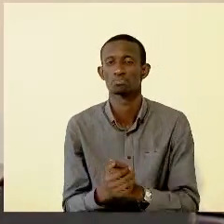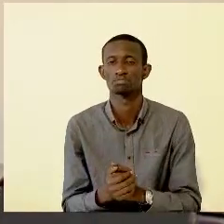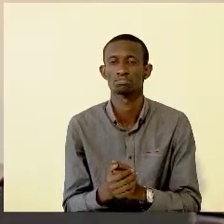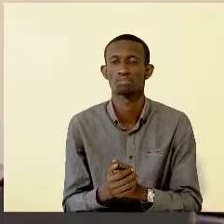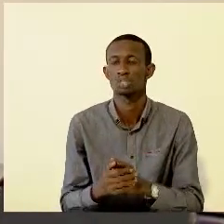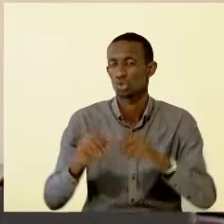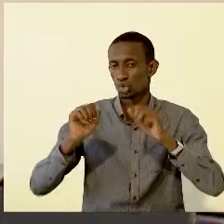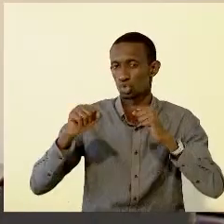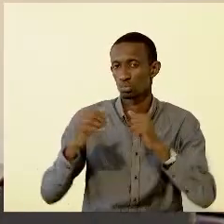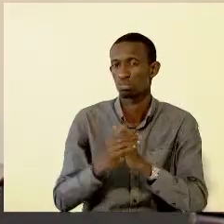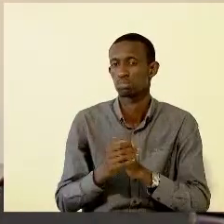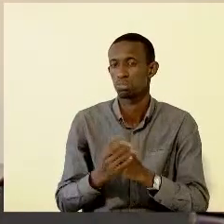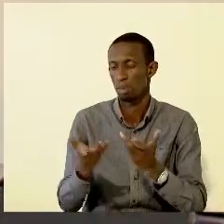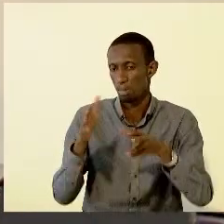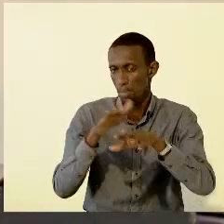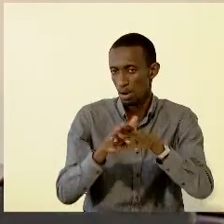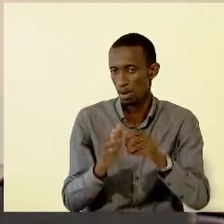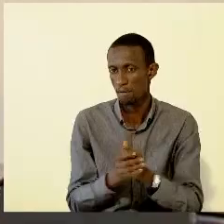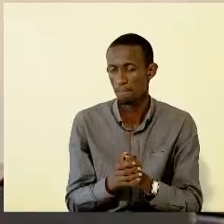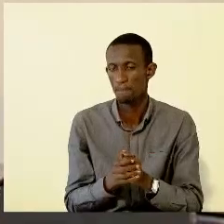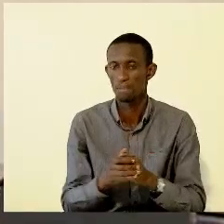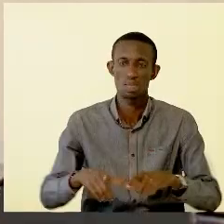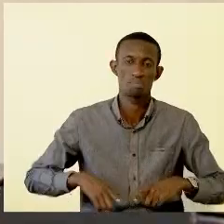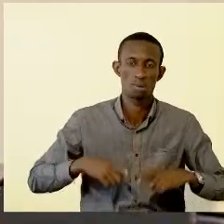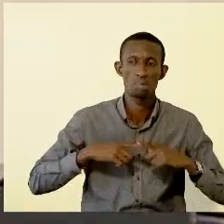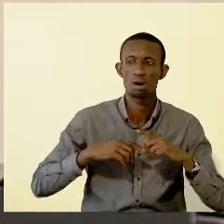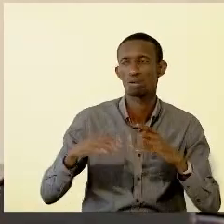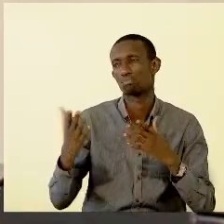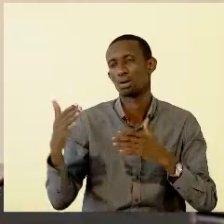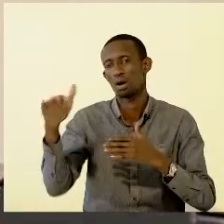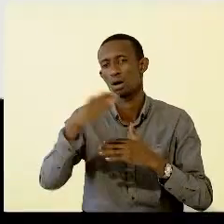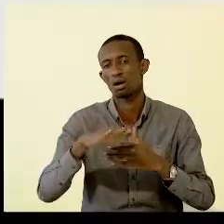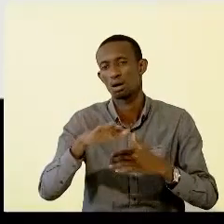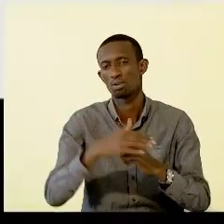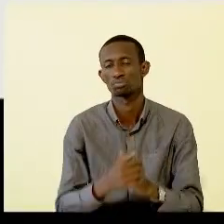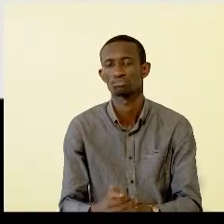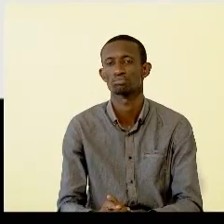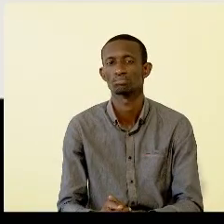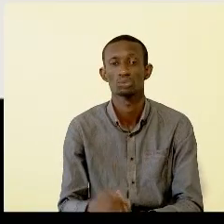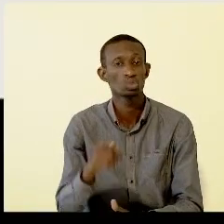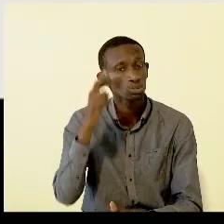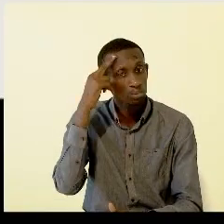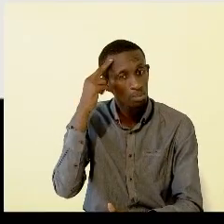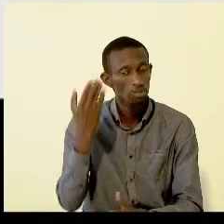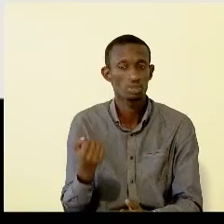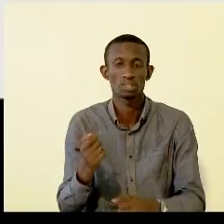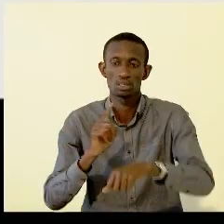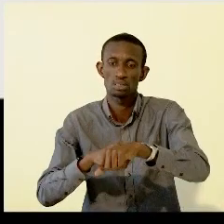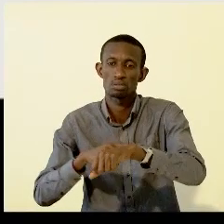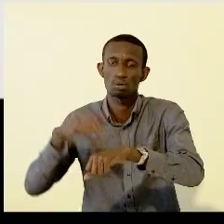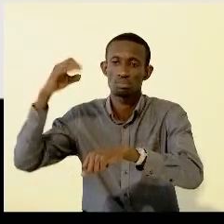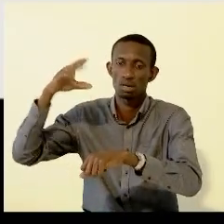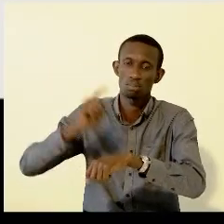that they can be adapted to live in the environment. Remember, we have different seasons. There